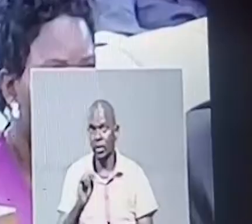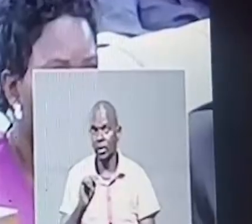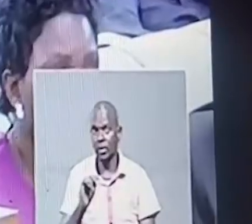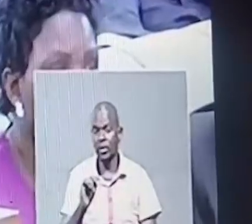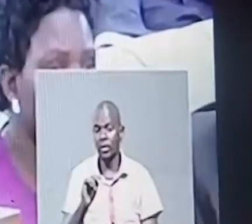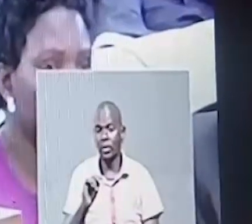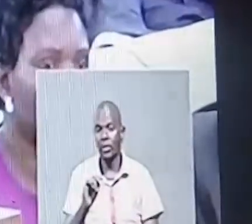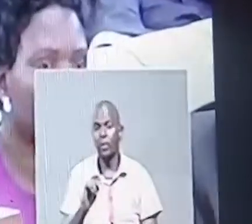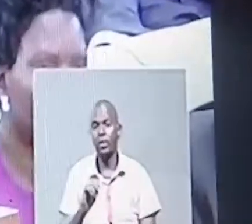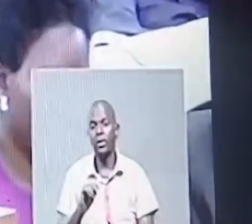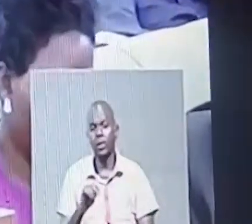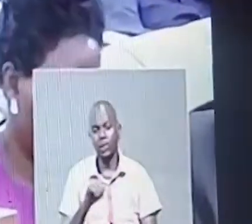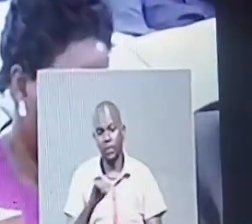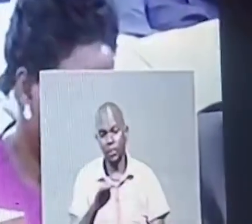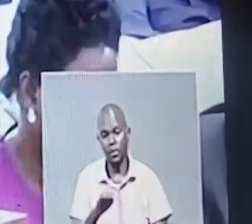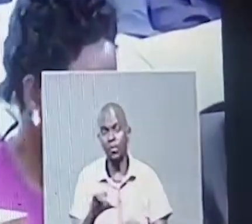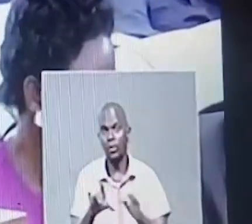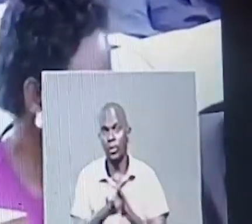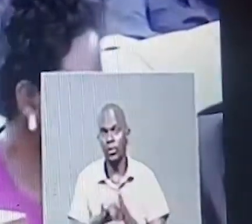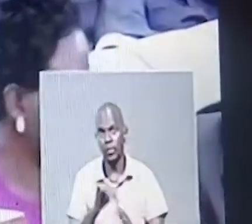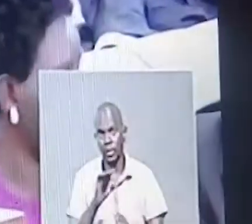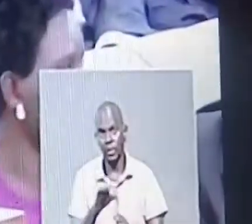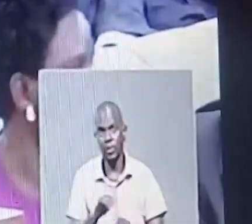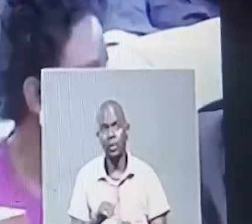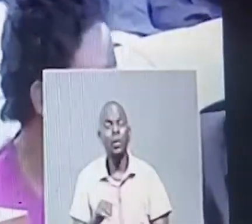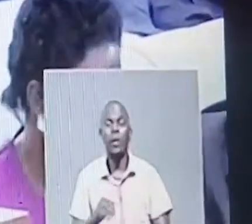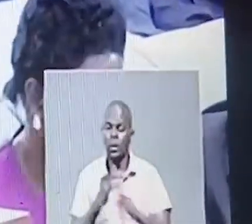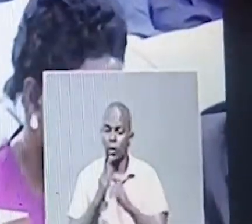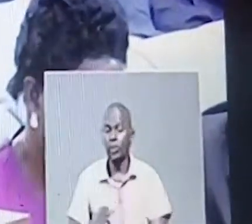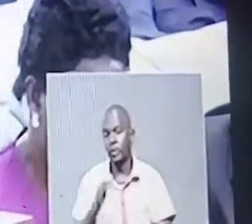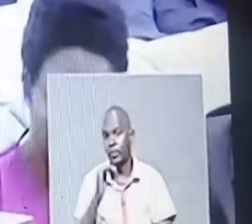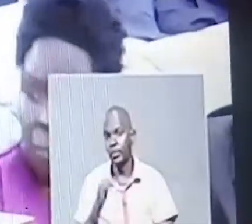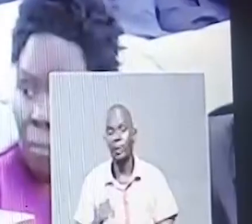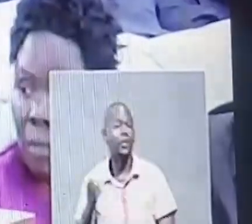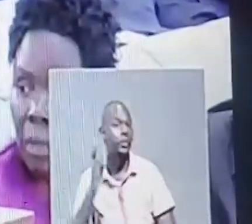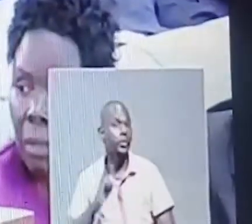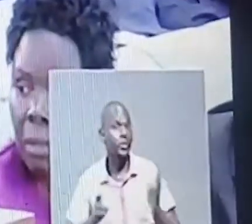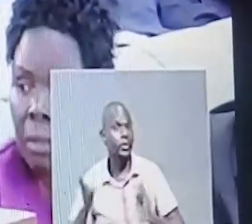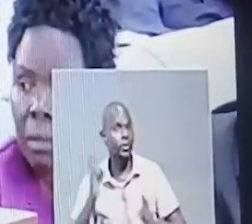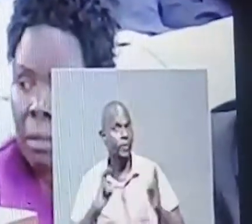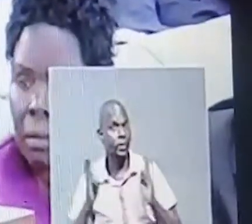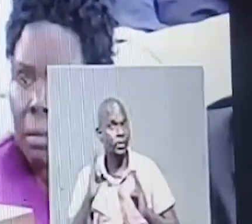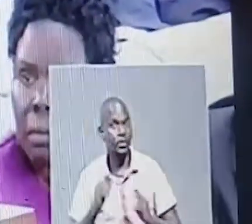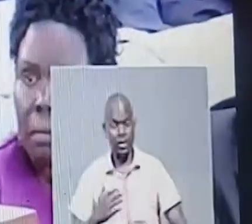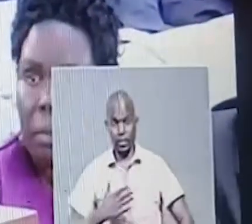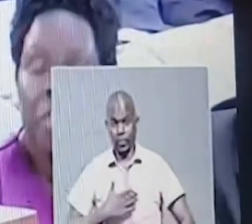hands. Right Honourable Speaker, listen to me. Listen. It's